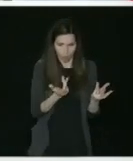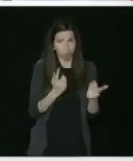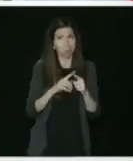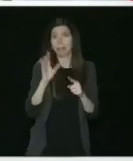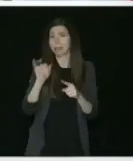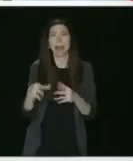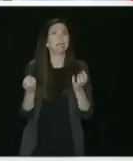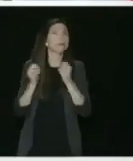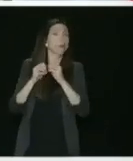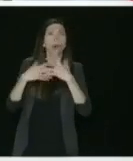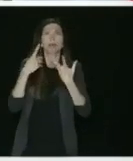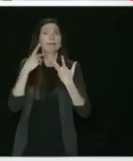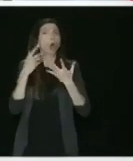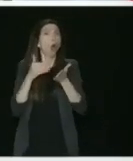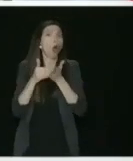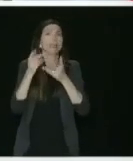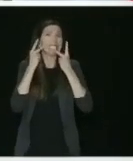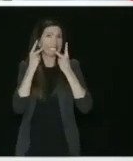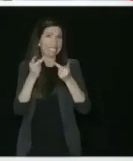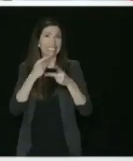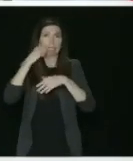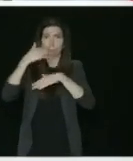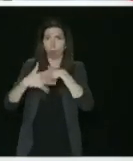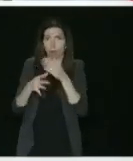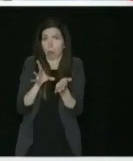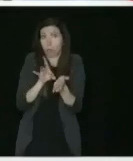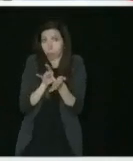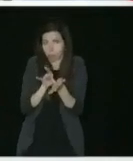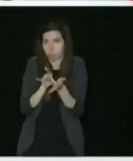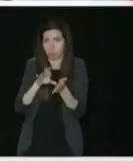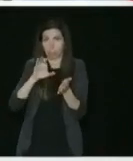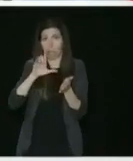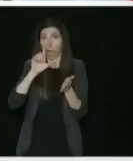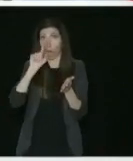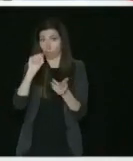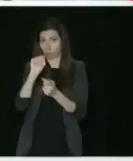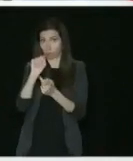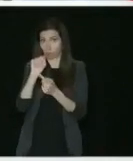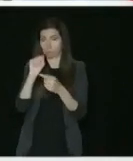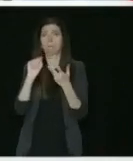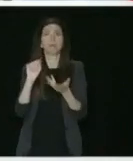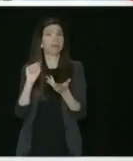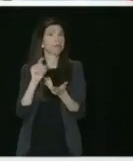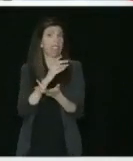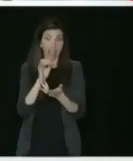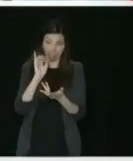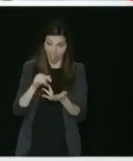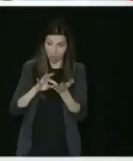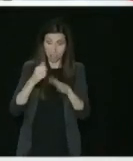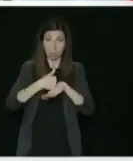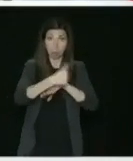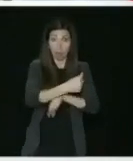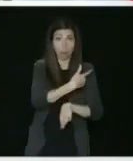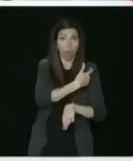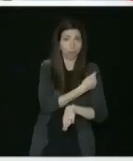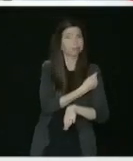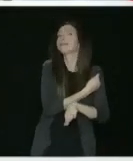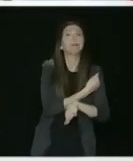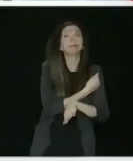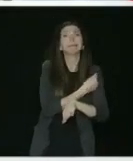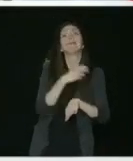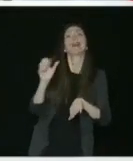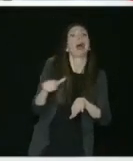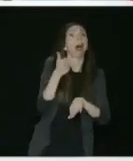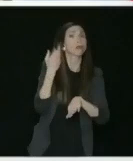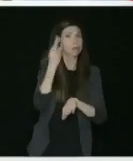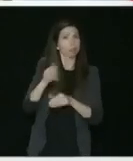so far, those three reports have not yet been even linked to directly to the vaccination to be caused by that.